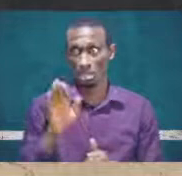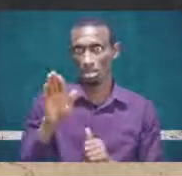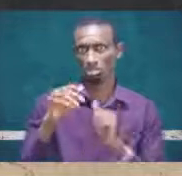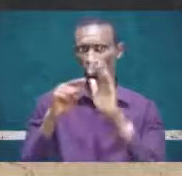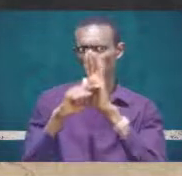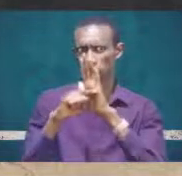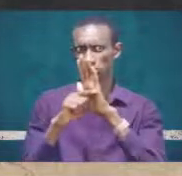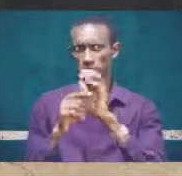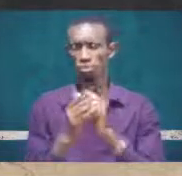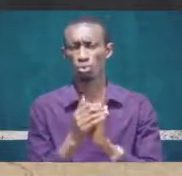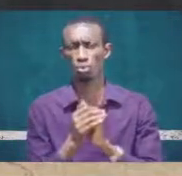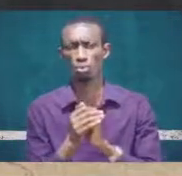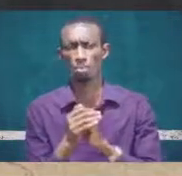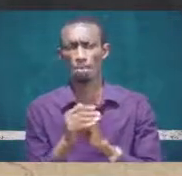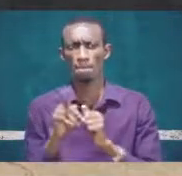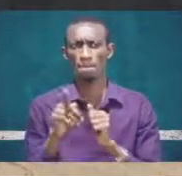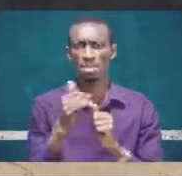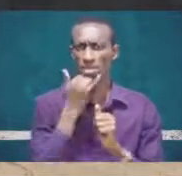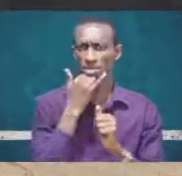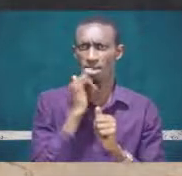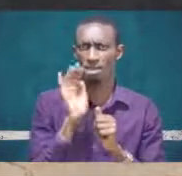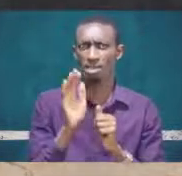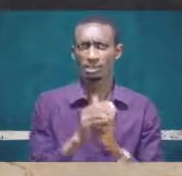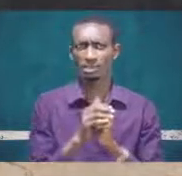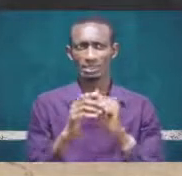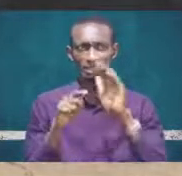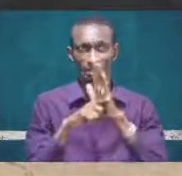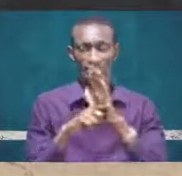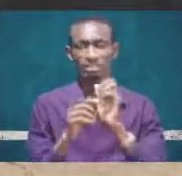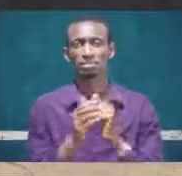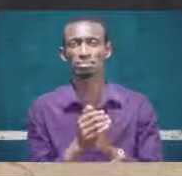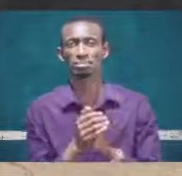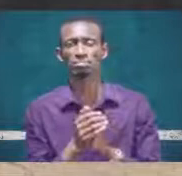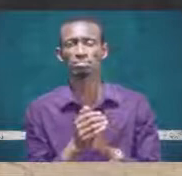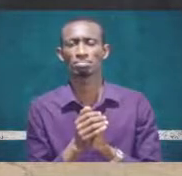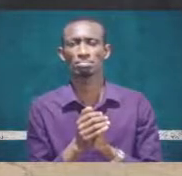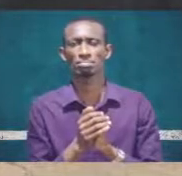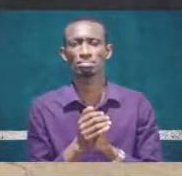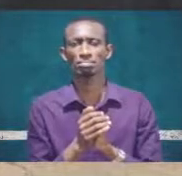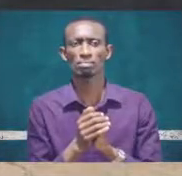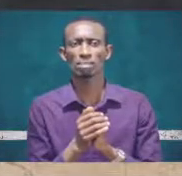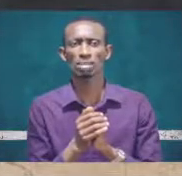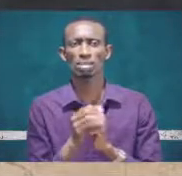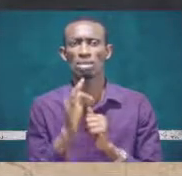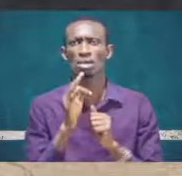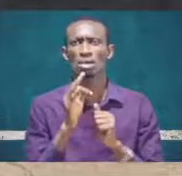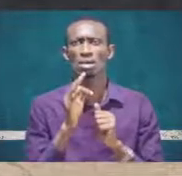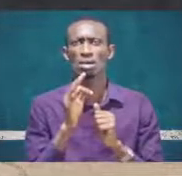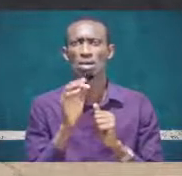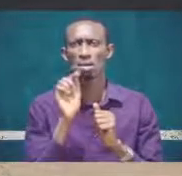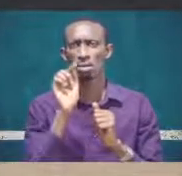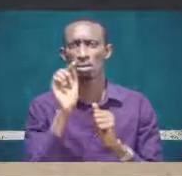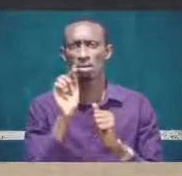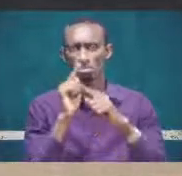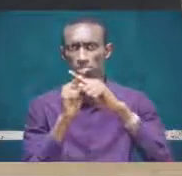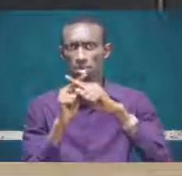is negative. Means that this is negative sign. All right. And when you multiply,